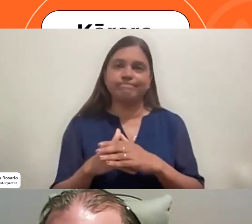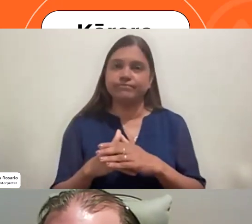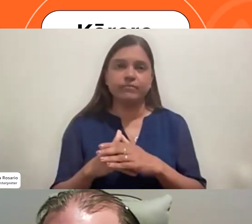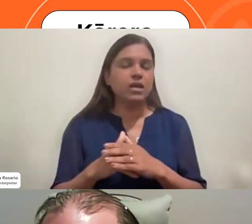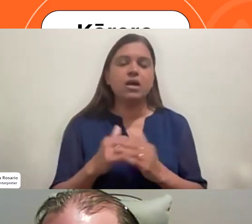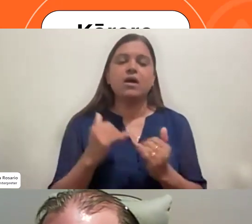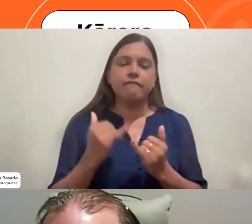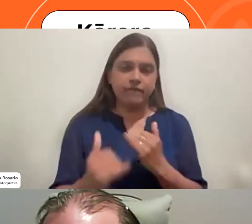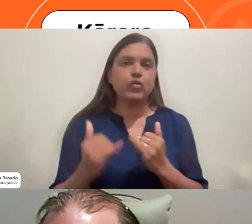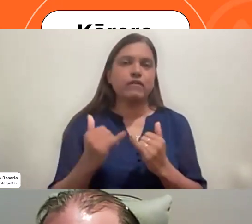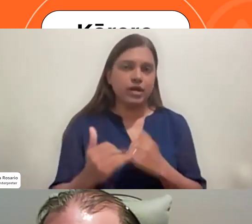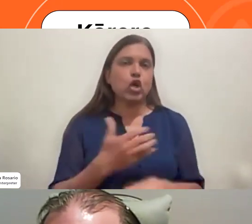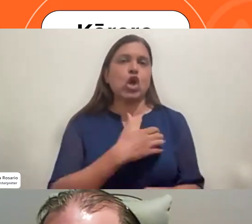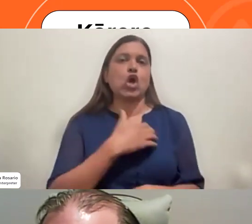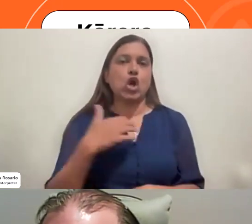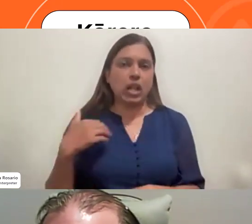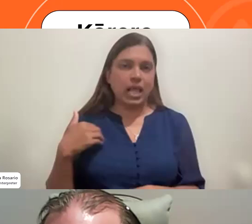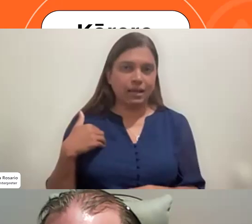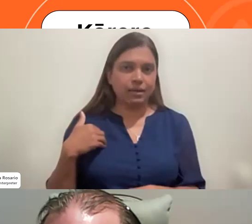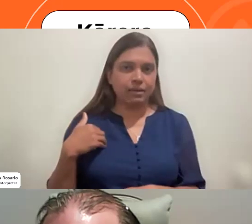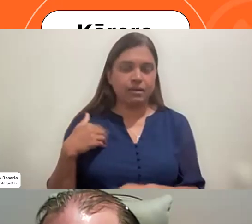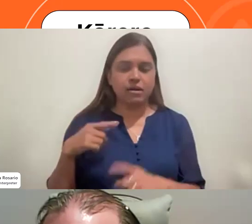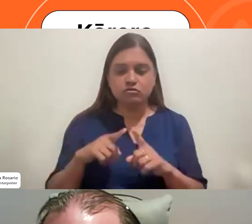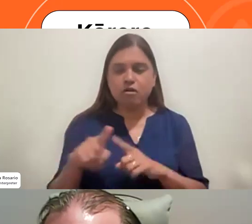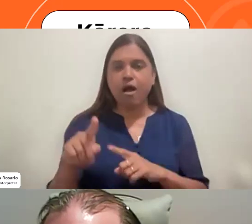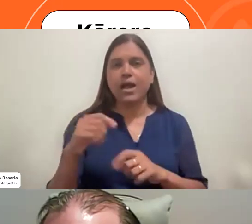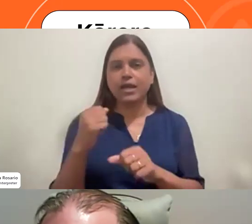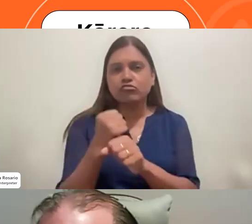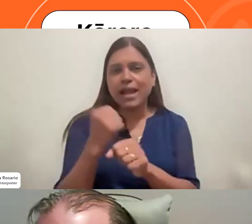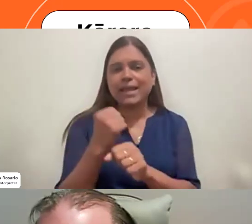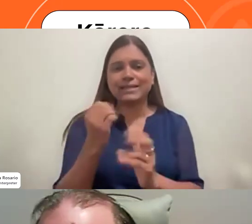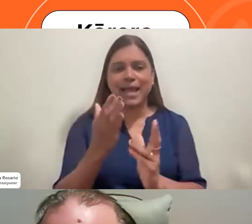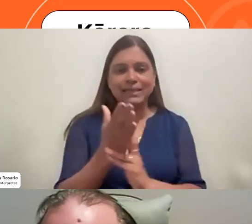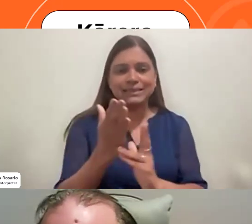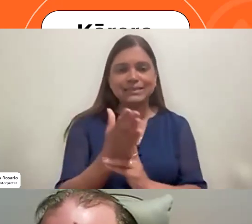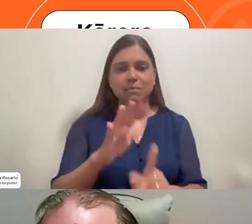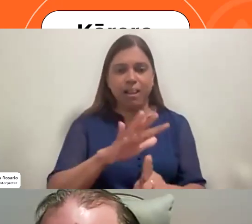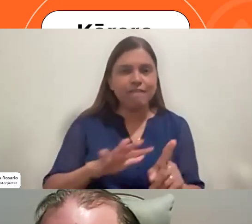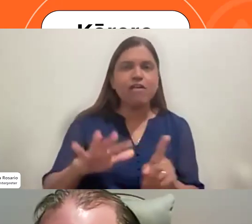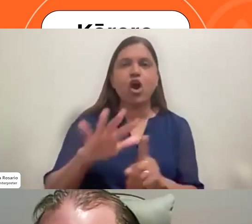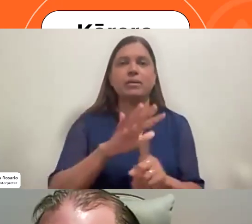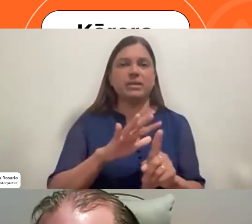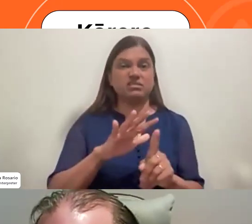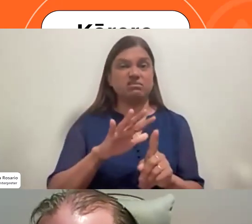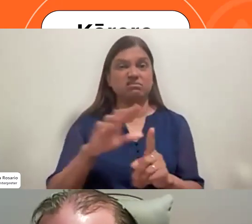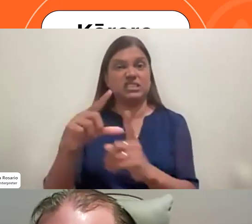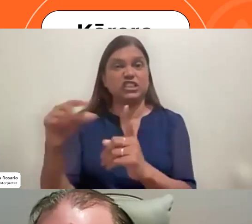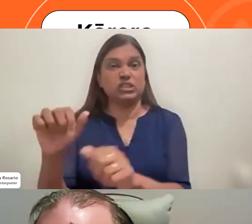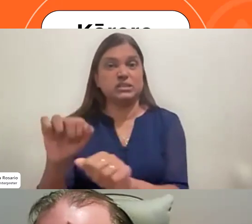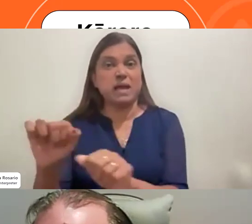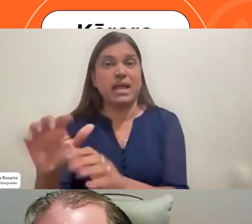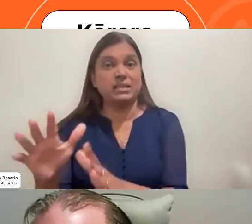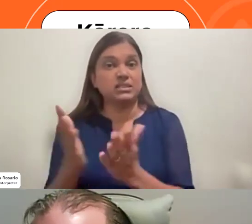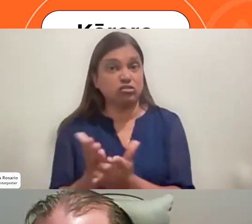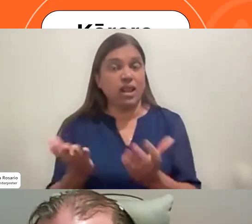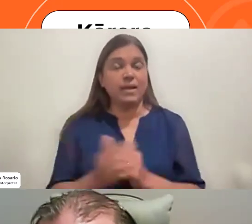journey of creating completely accessible environments in the digital space. I am going to say that we have made,